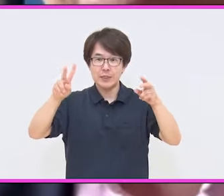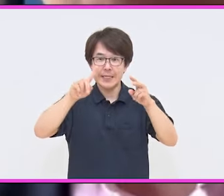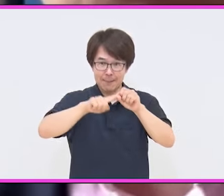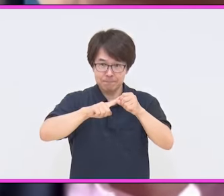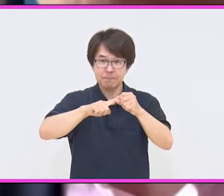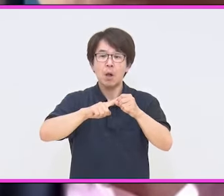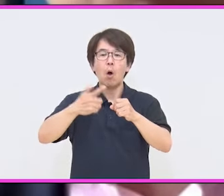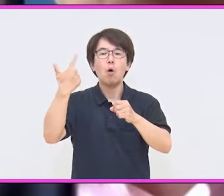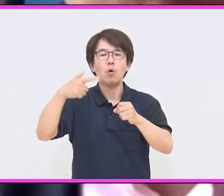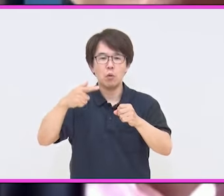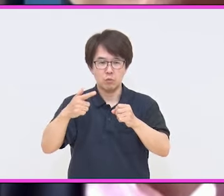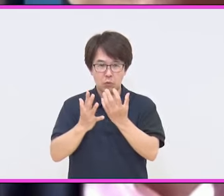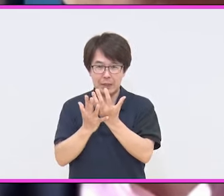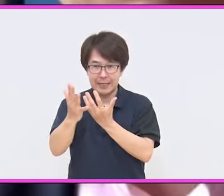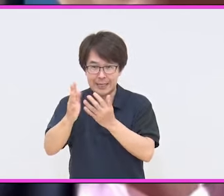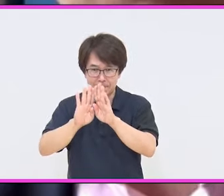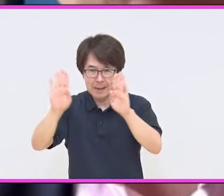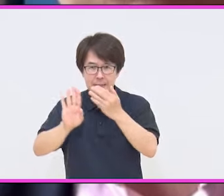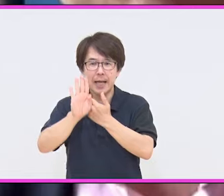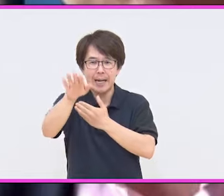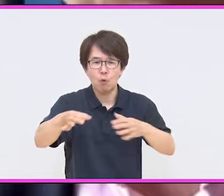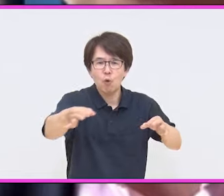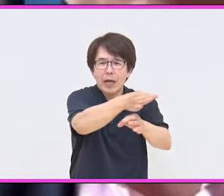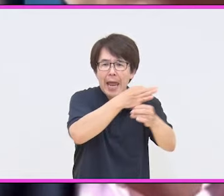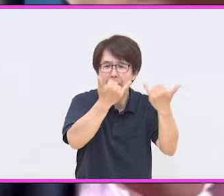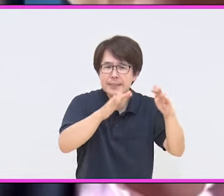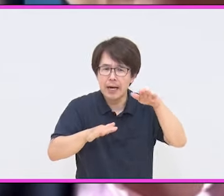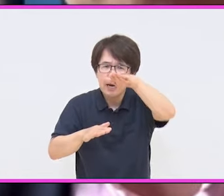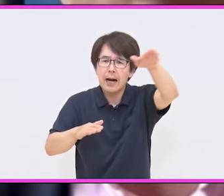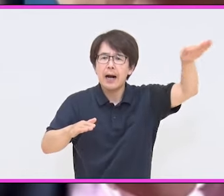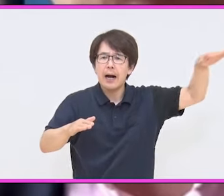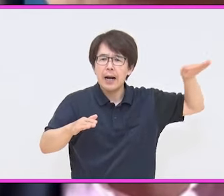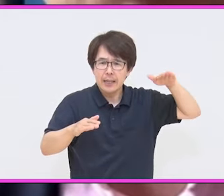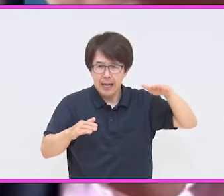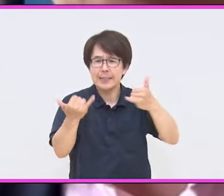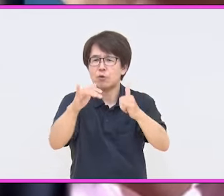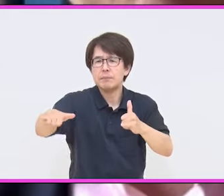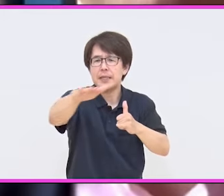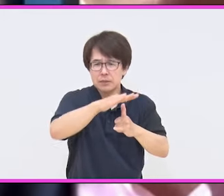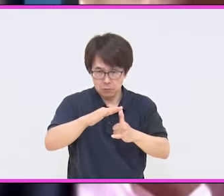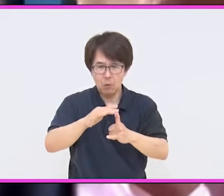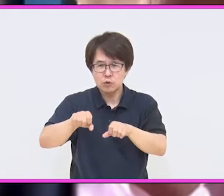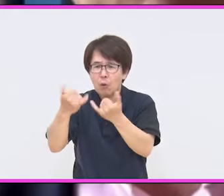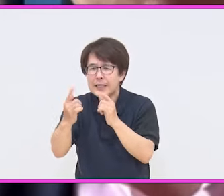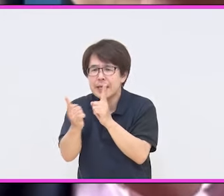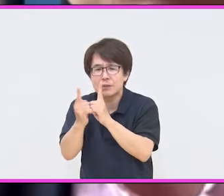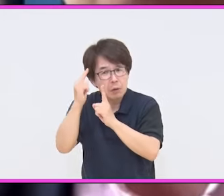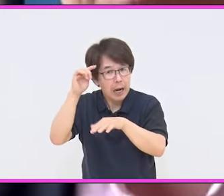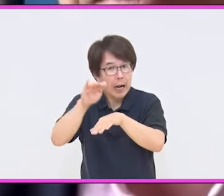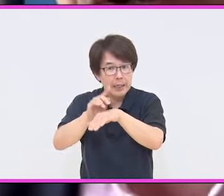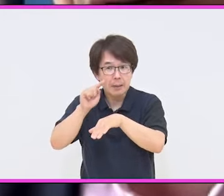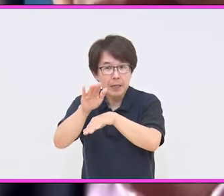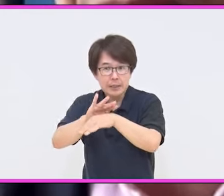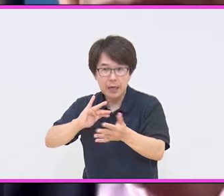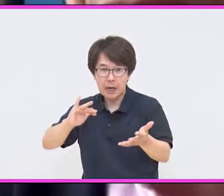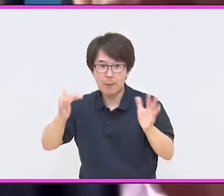the attitudes of employers and fellow workers changed, and that's really important to provide an opportunity for employment.